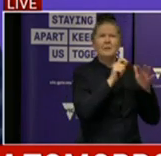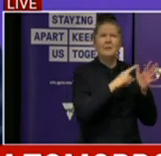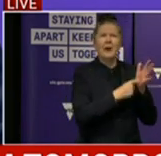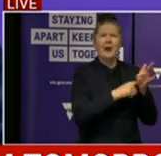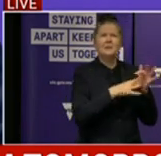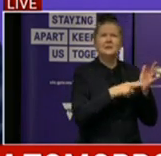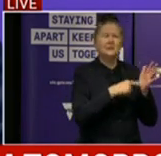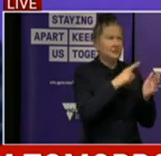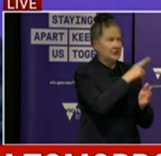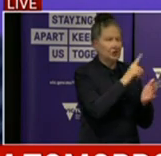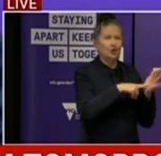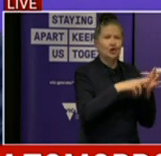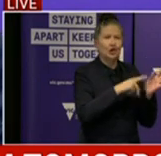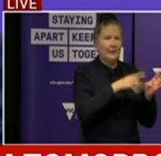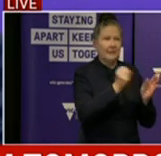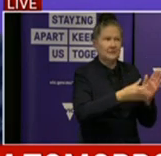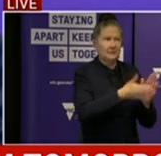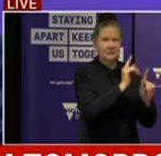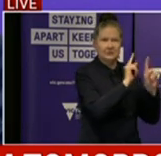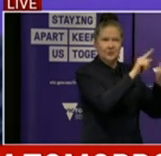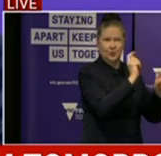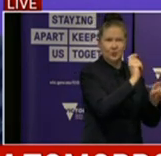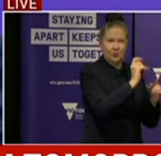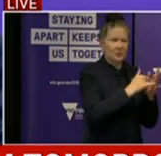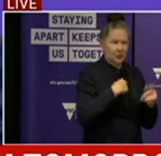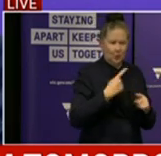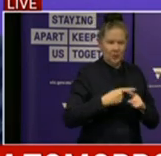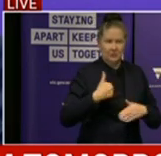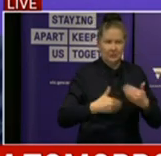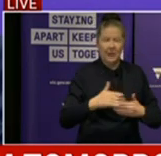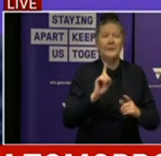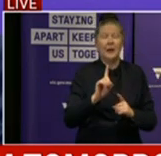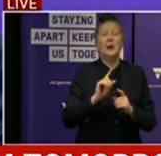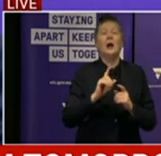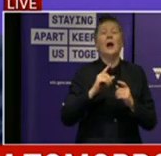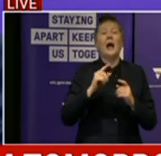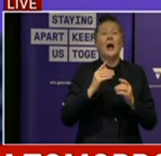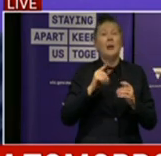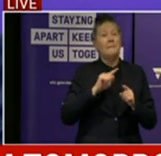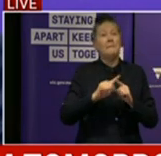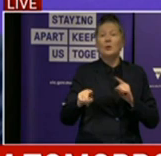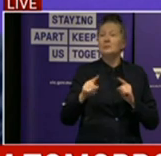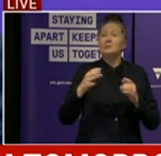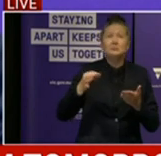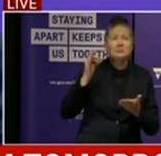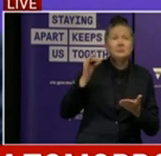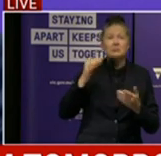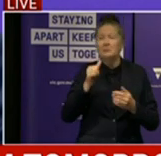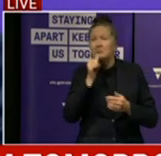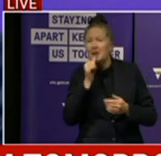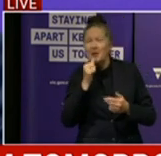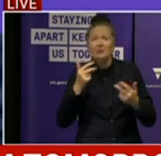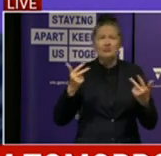once I'm finished running through this. This will be predominantly outdoor, that is for cafes, bars, restaurants,